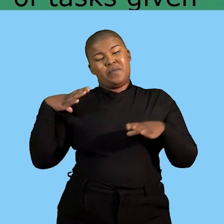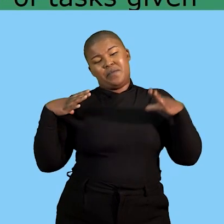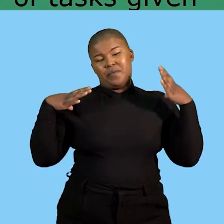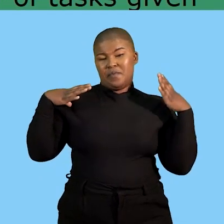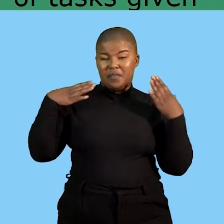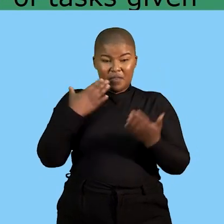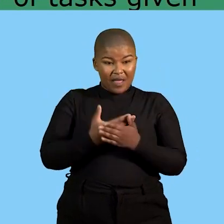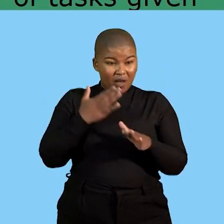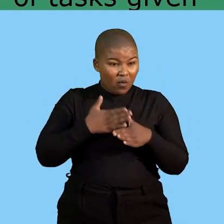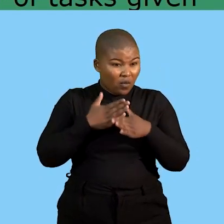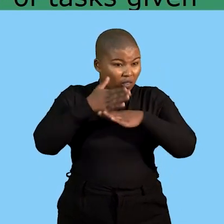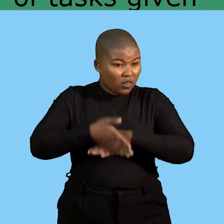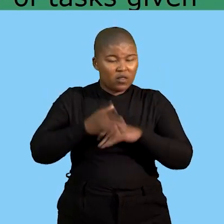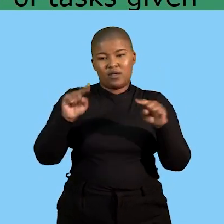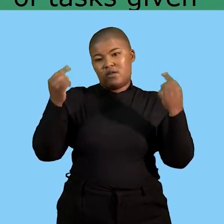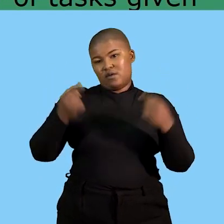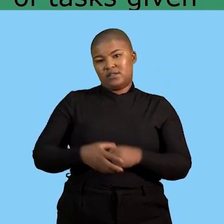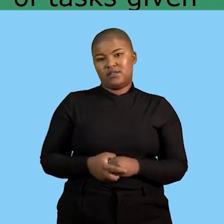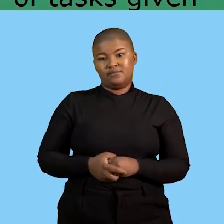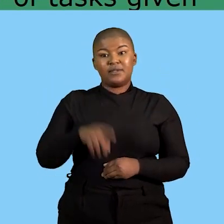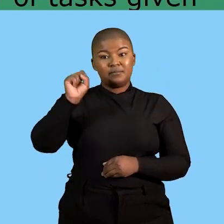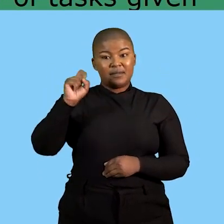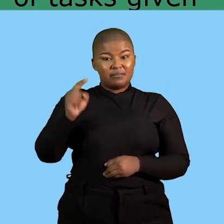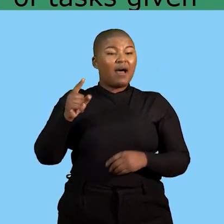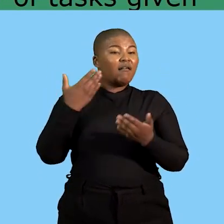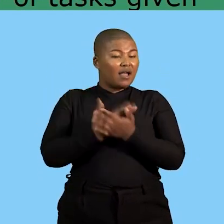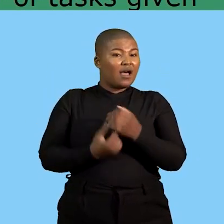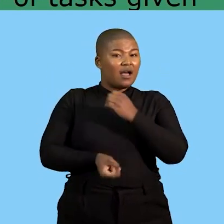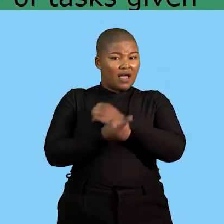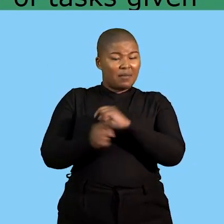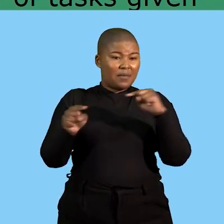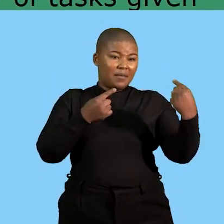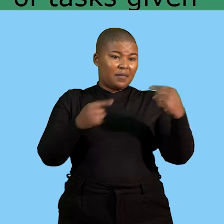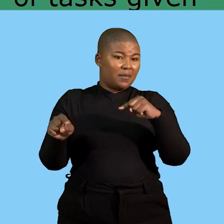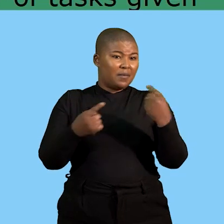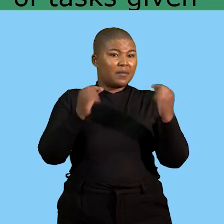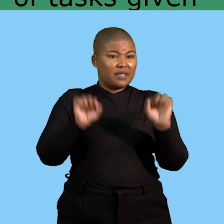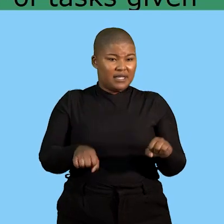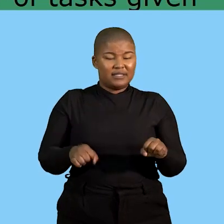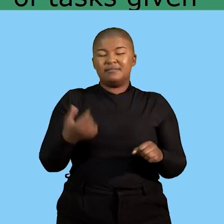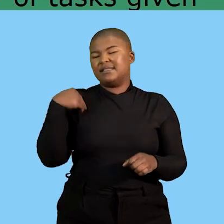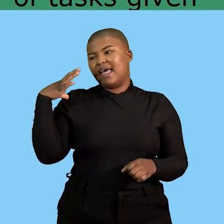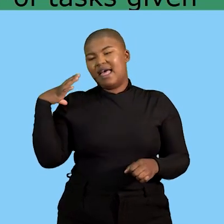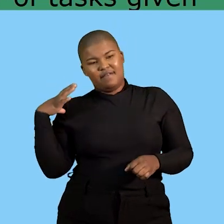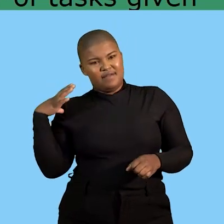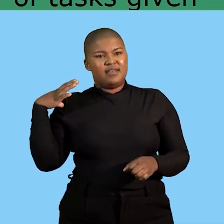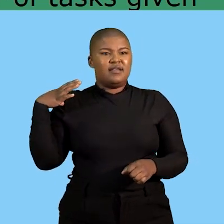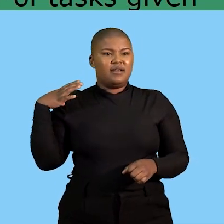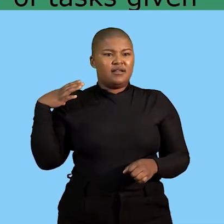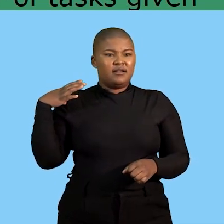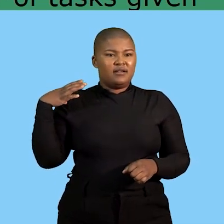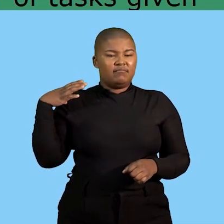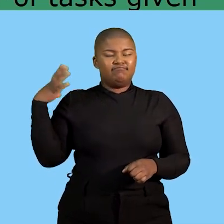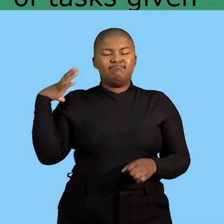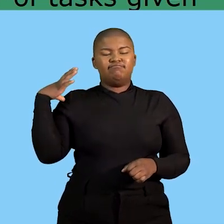given to them. So this can cause conflict as well, and this is considered to be heavy.